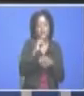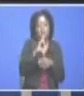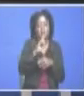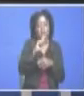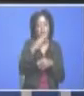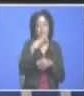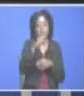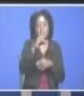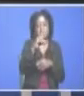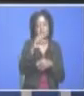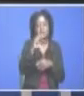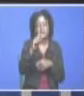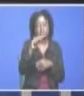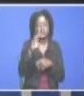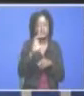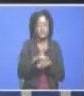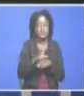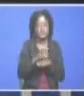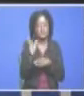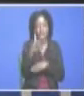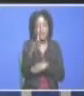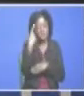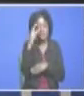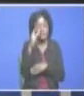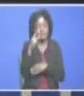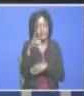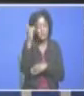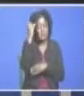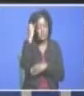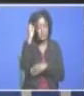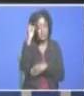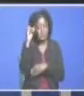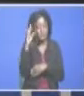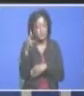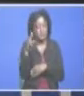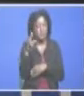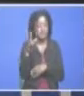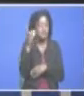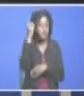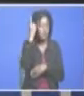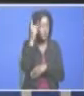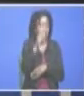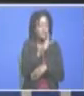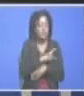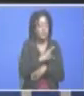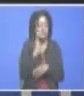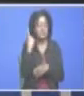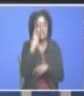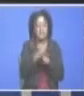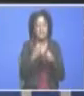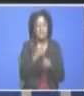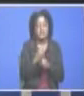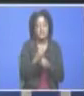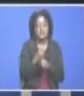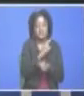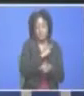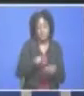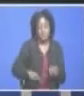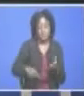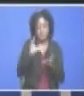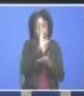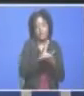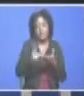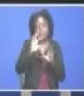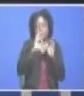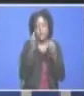that Sir Durward and Queens College were inseparable. Last year, the Queens College family celebrated Sir Durward's birthday in grand style,